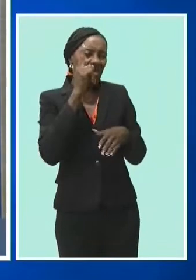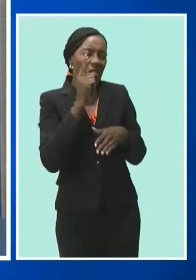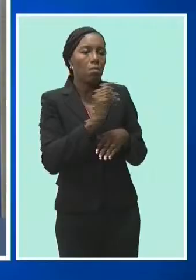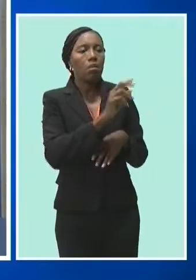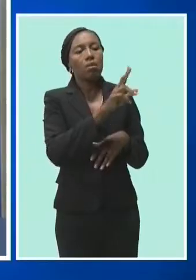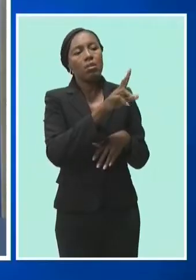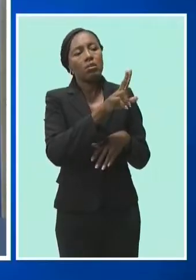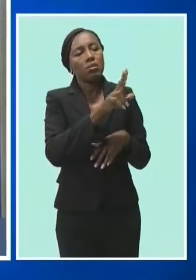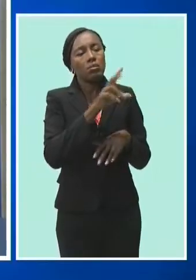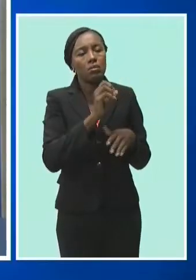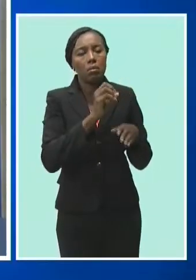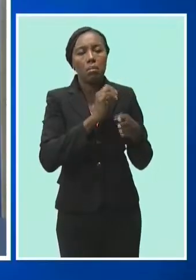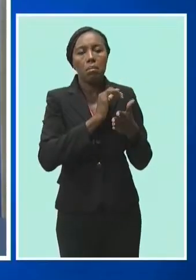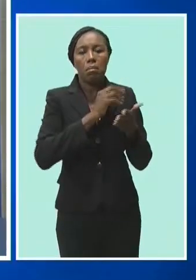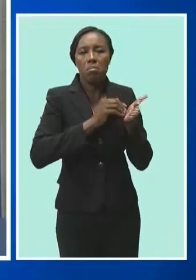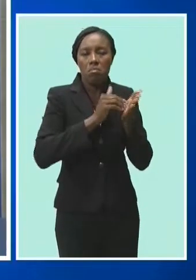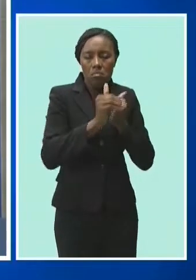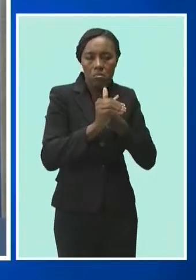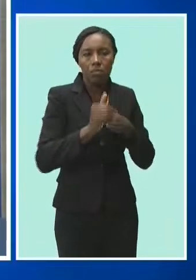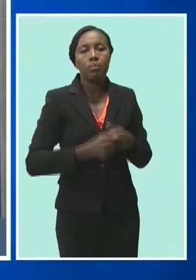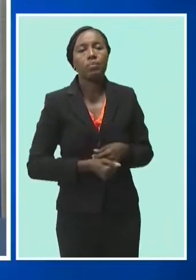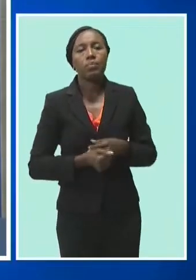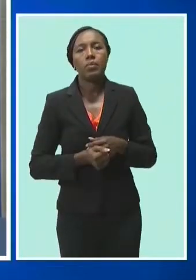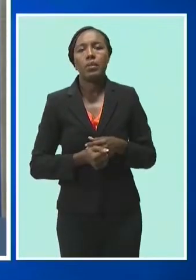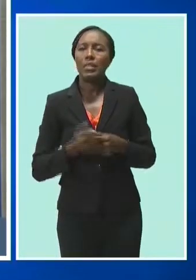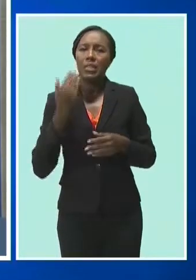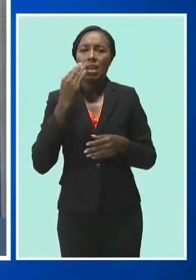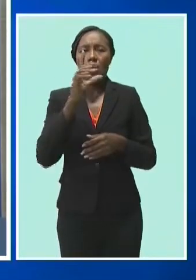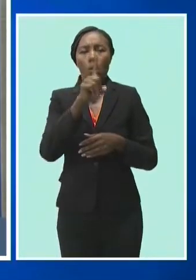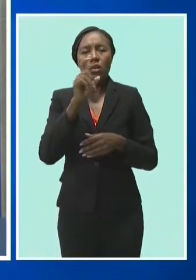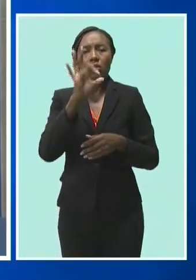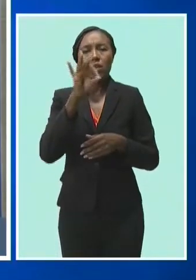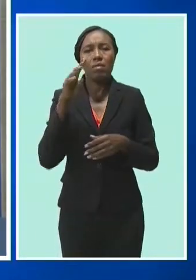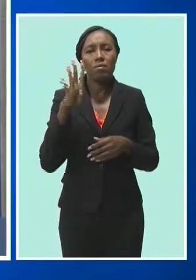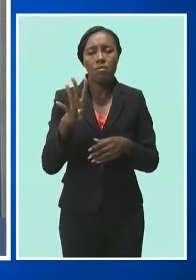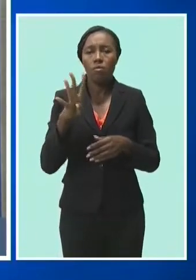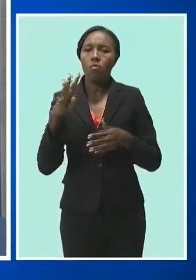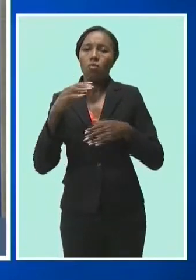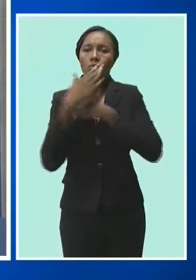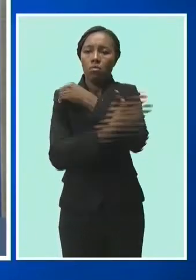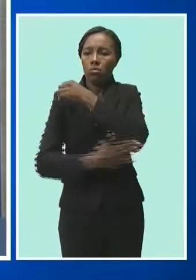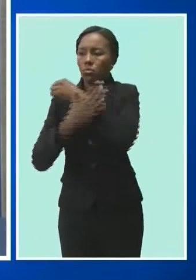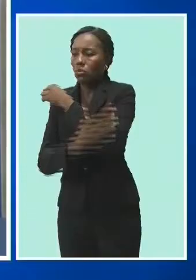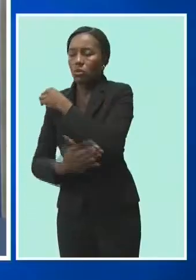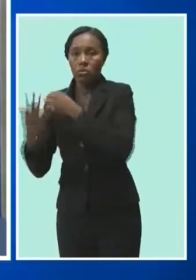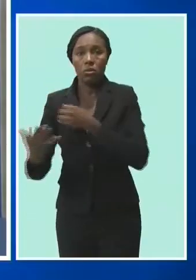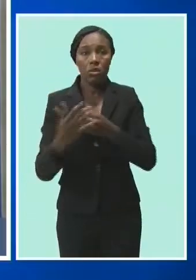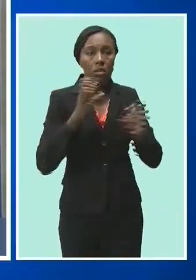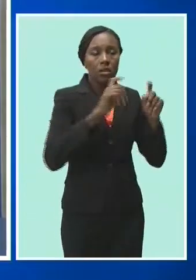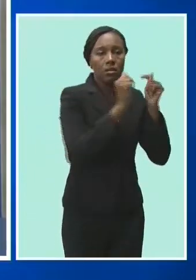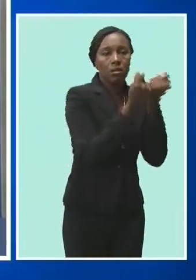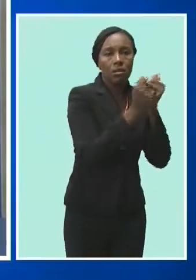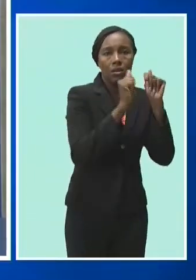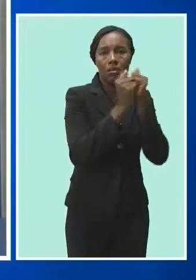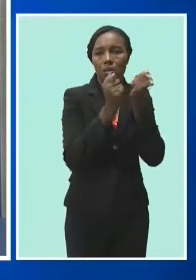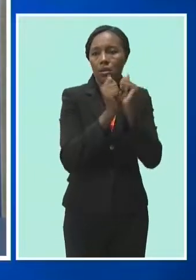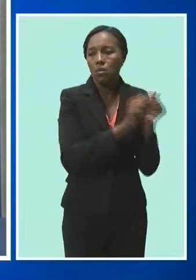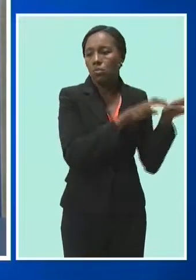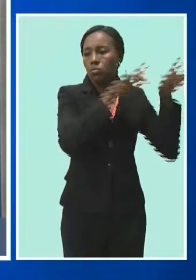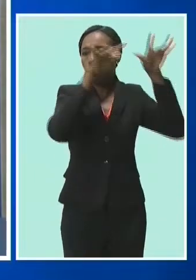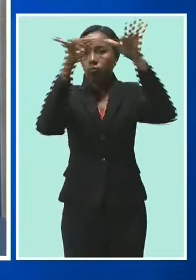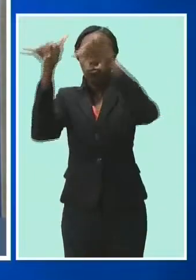that's going to happen when you have 194 countries who send their teams to Barbados. That's hotels, that's